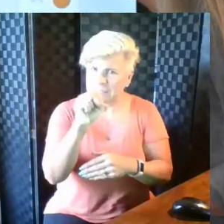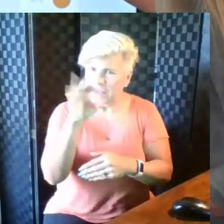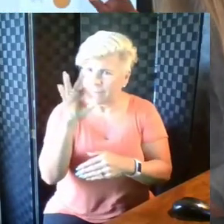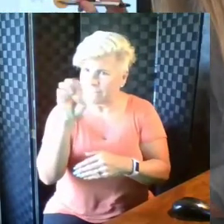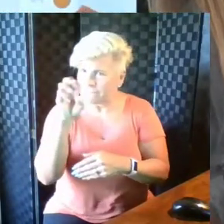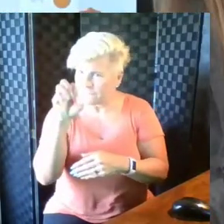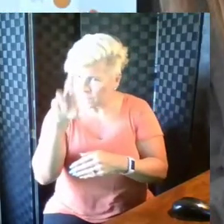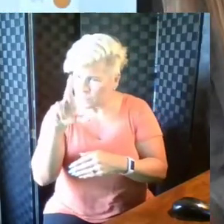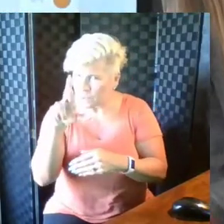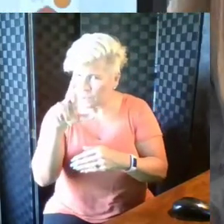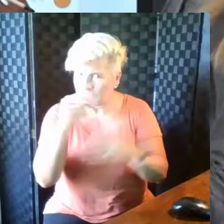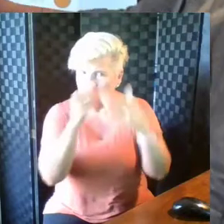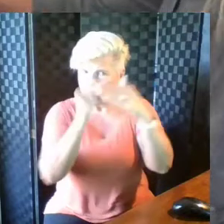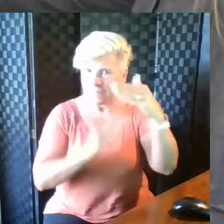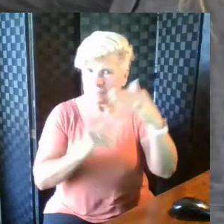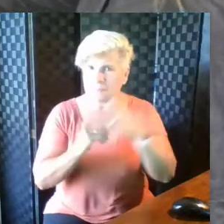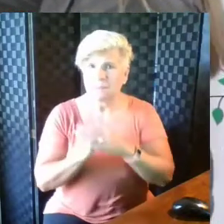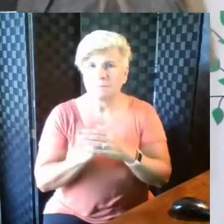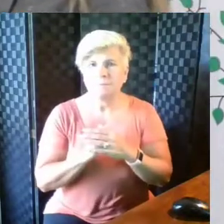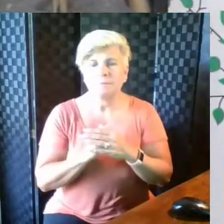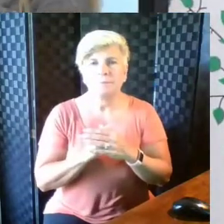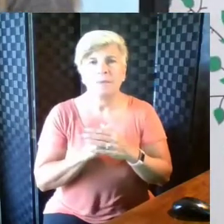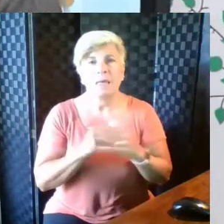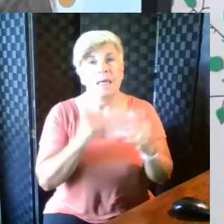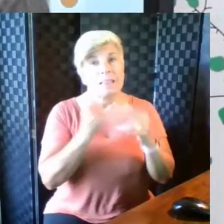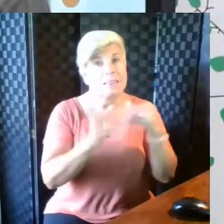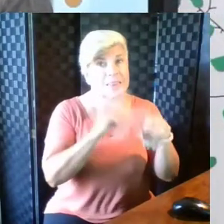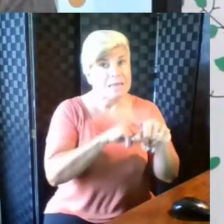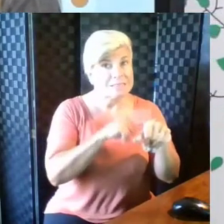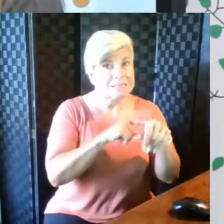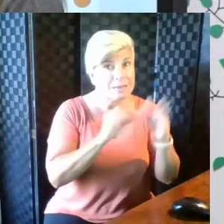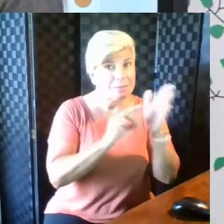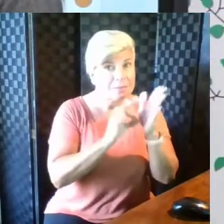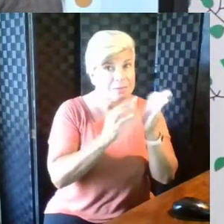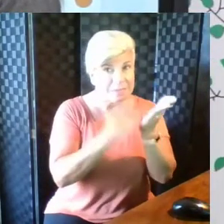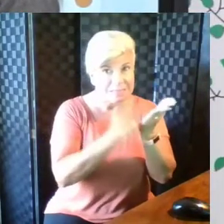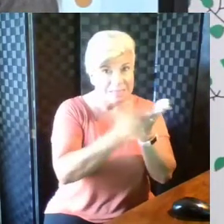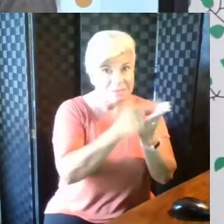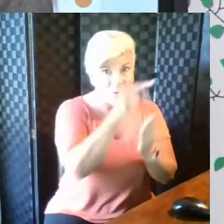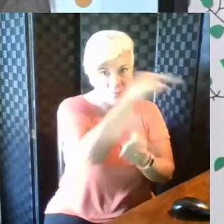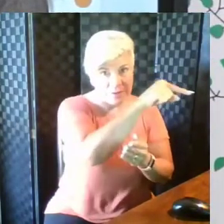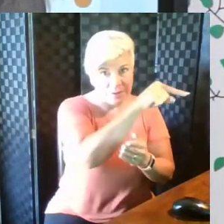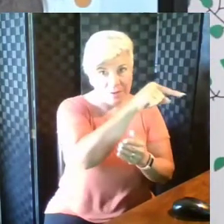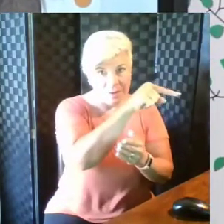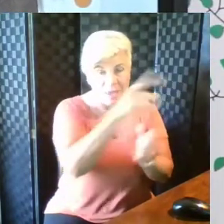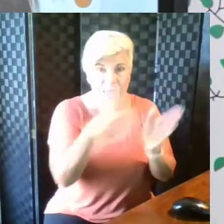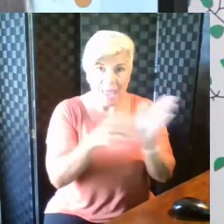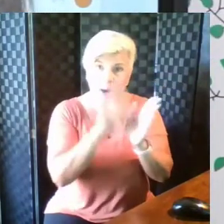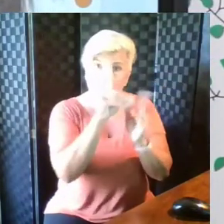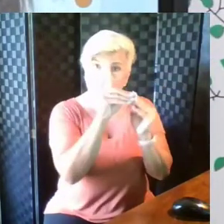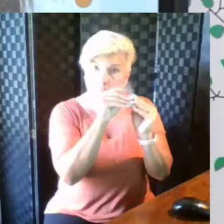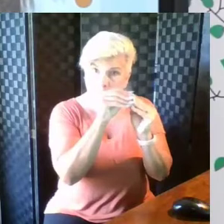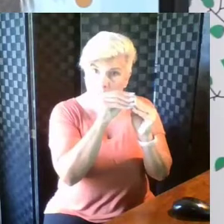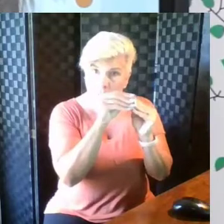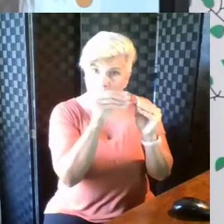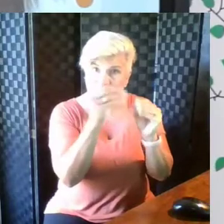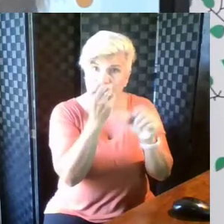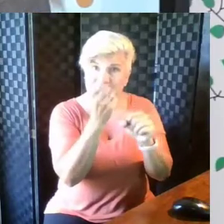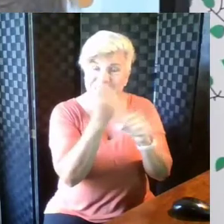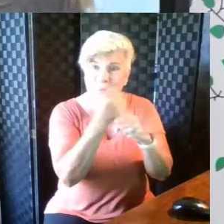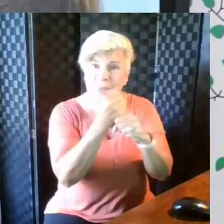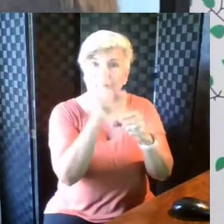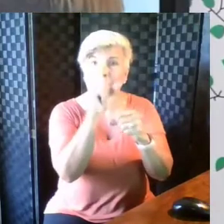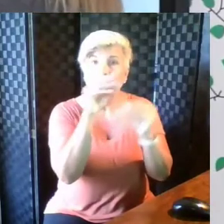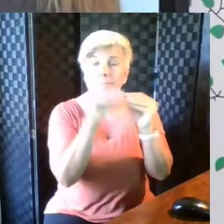So we're going to work backwards today. Last time the counters were on this side and we added one more to make a group of more or